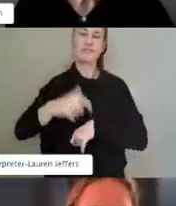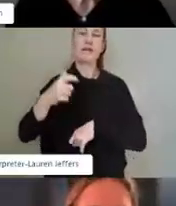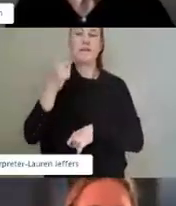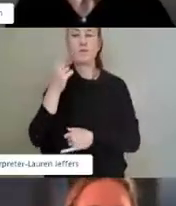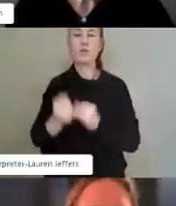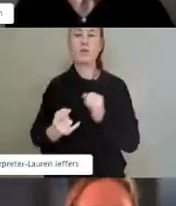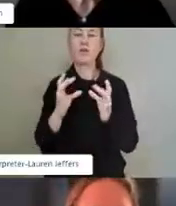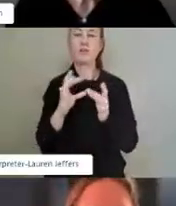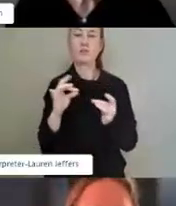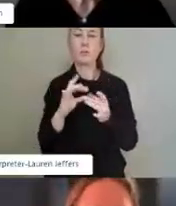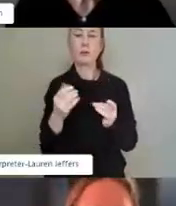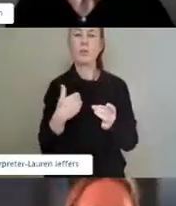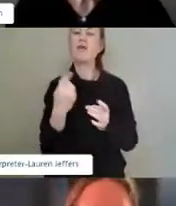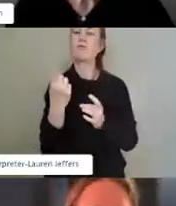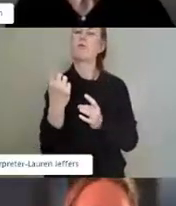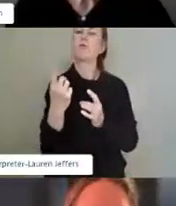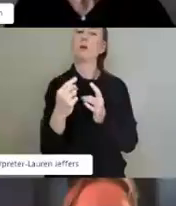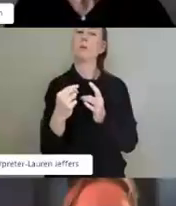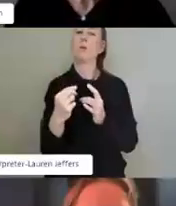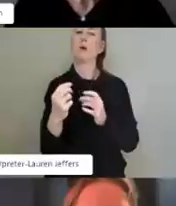session later in the agenda.